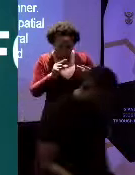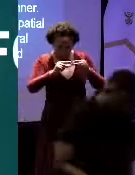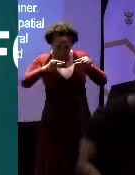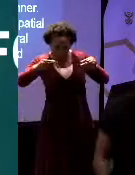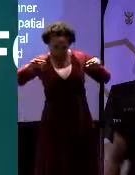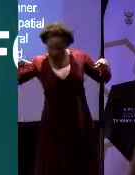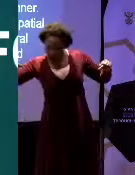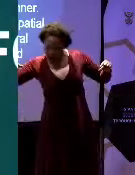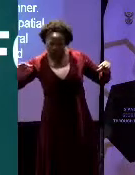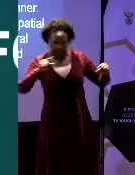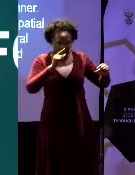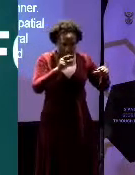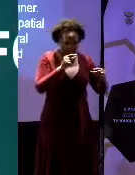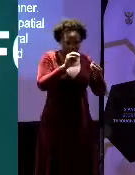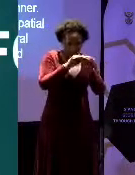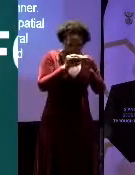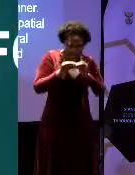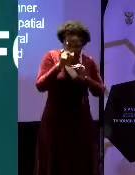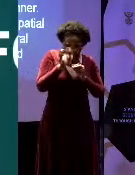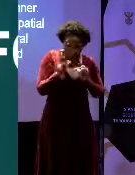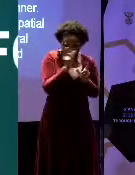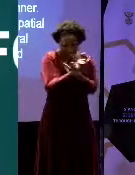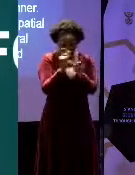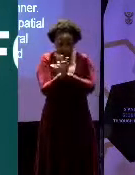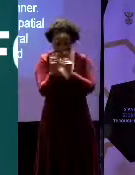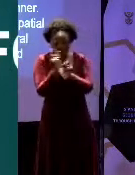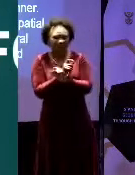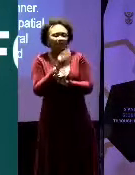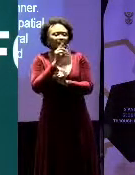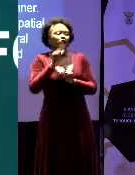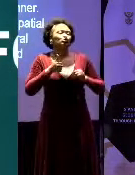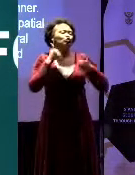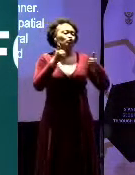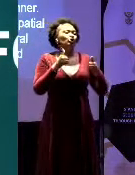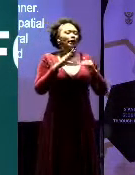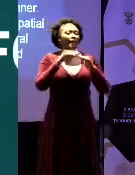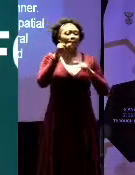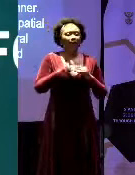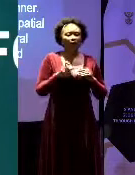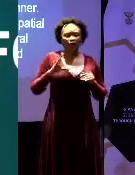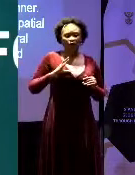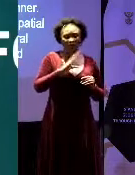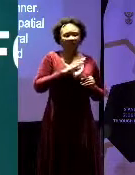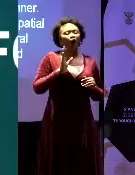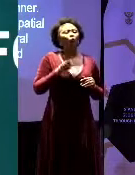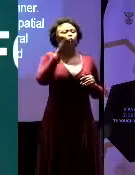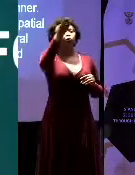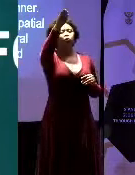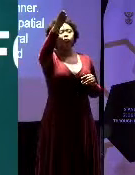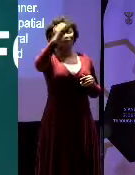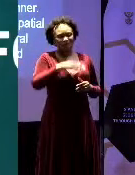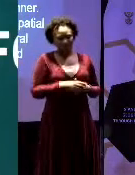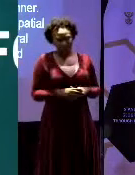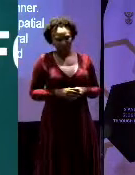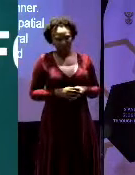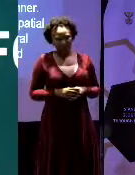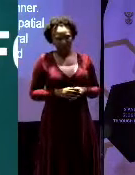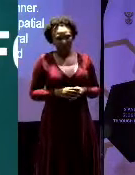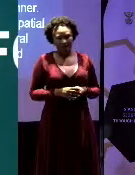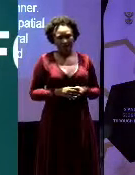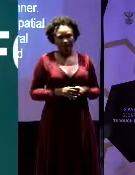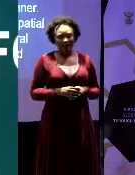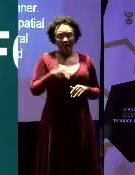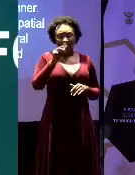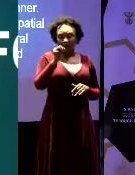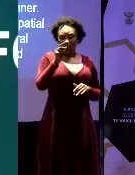well. This must be corrected. Yeah, he is a very good member of the committee. Unfortunately, I think there he is over there. Marek